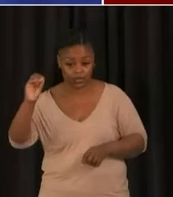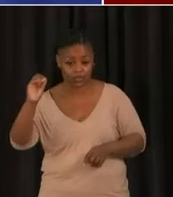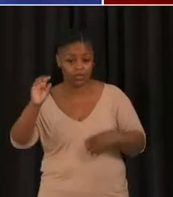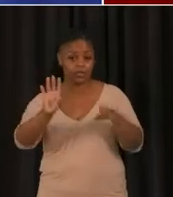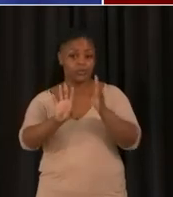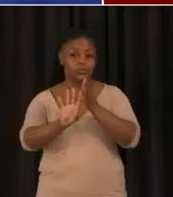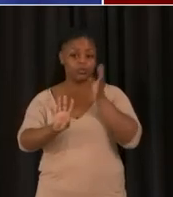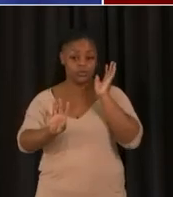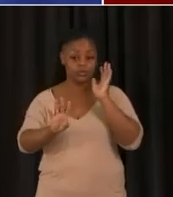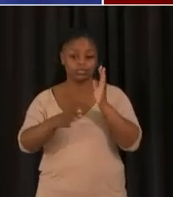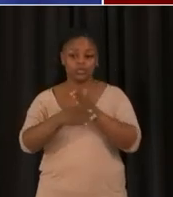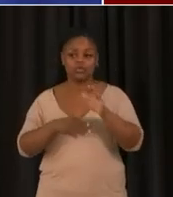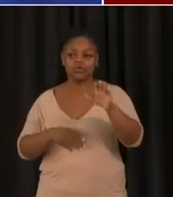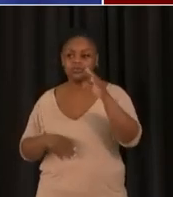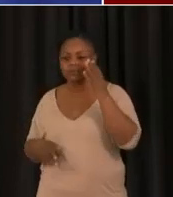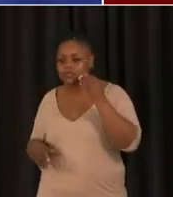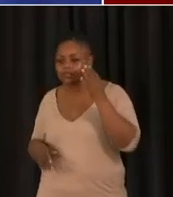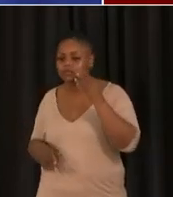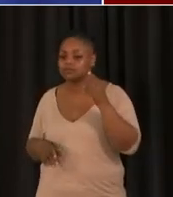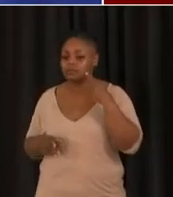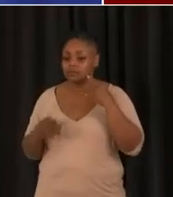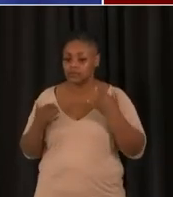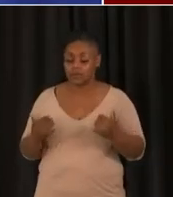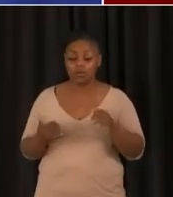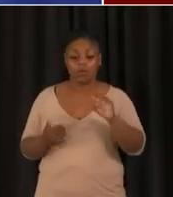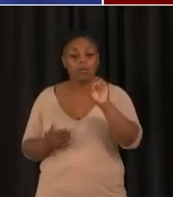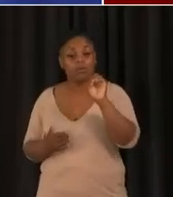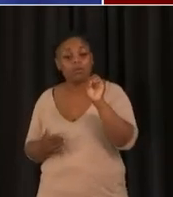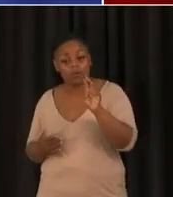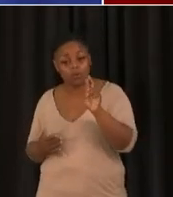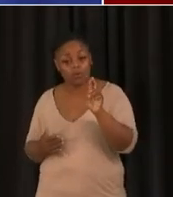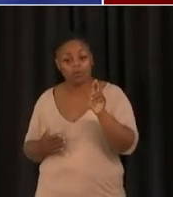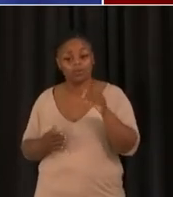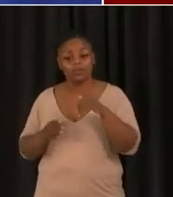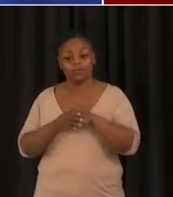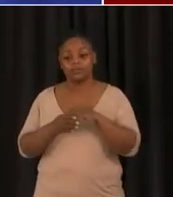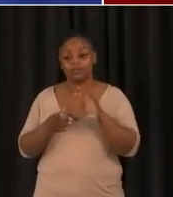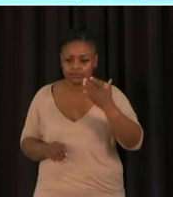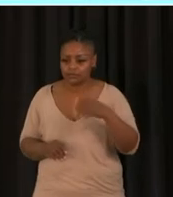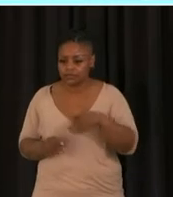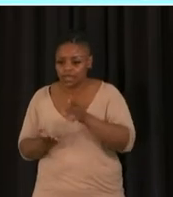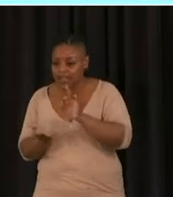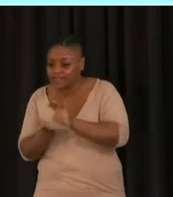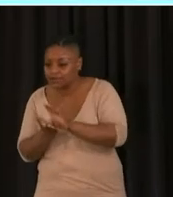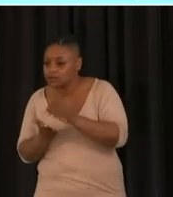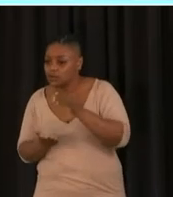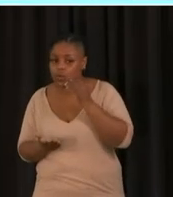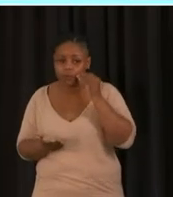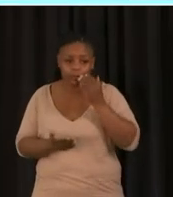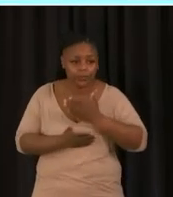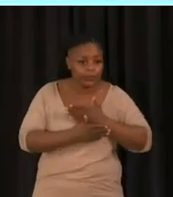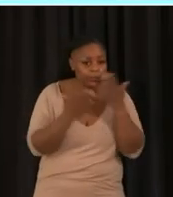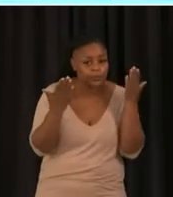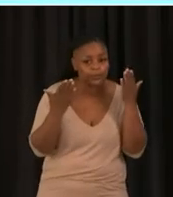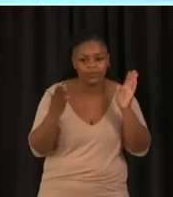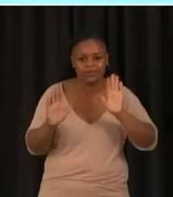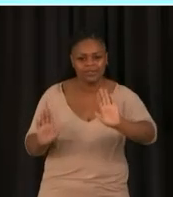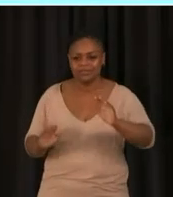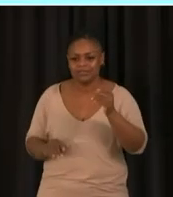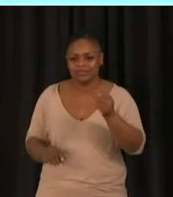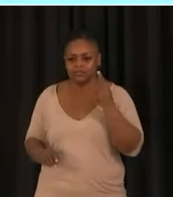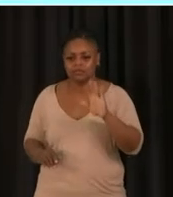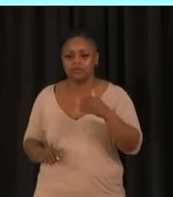Wow. Alana, thank you for joining us. And I know we're going to ask some questions of you to hear more about your journey,